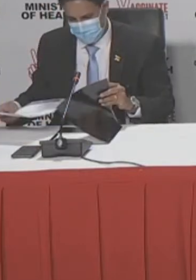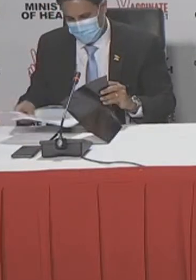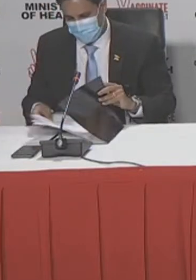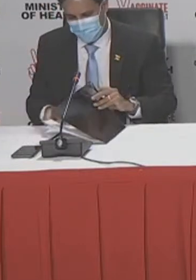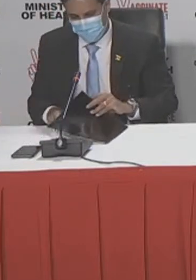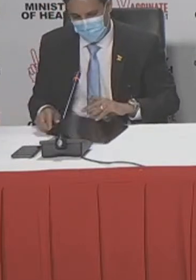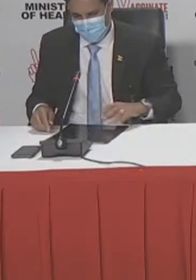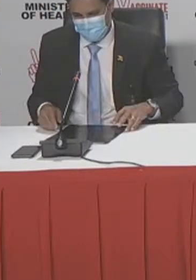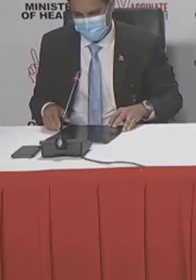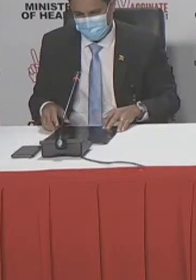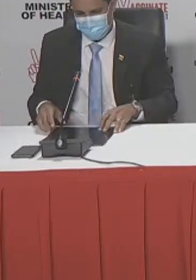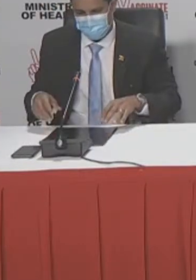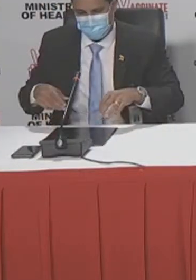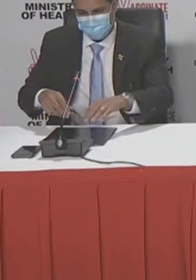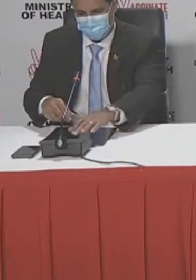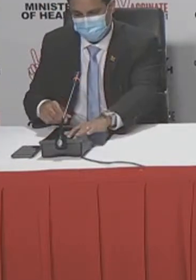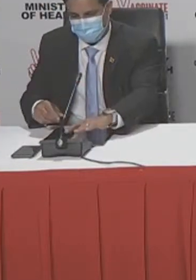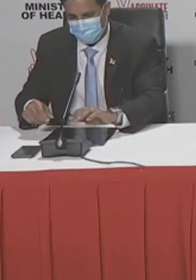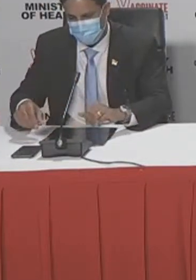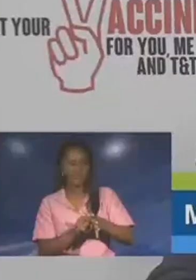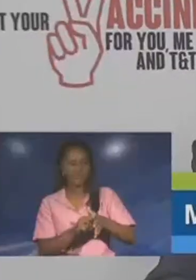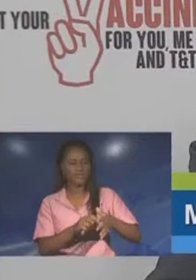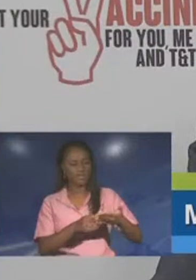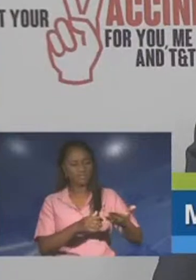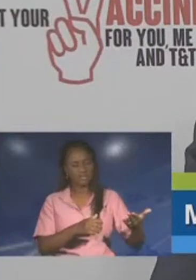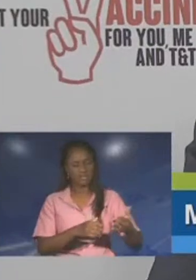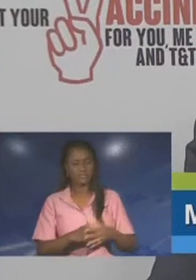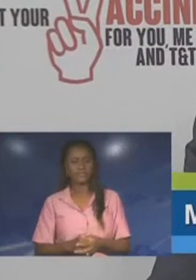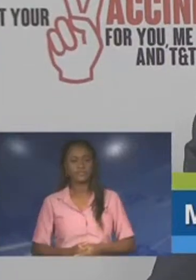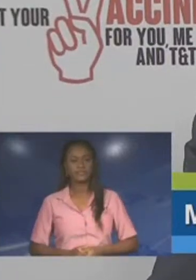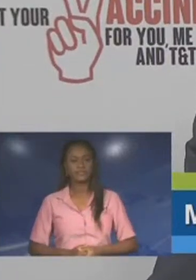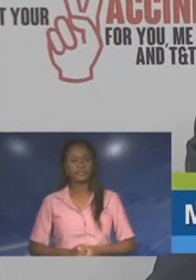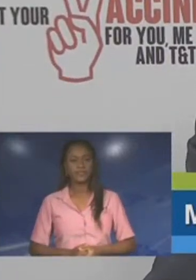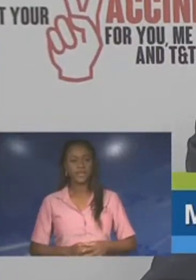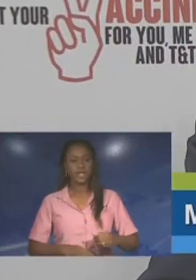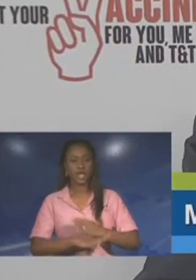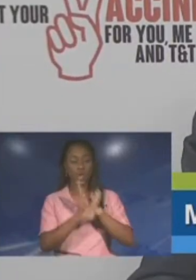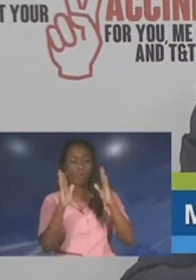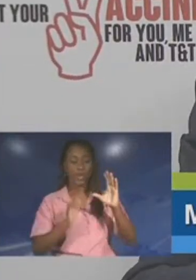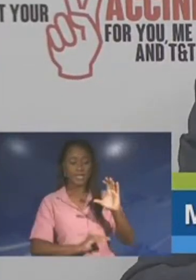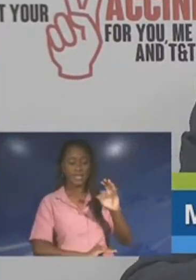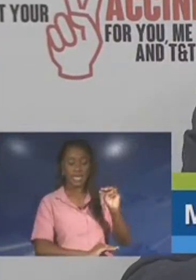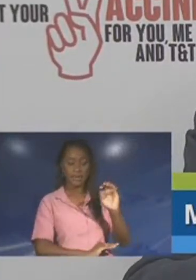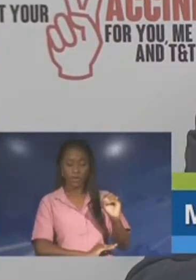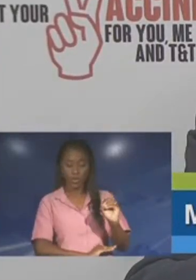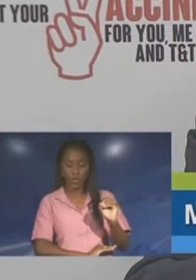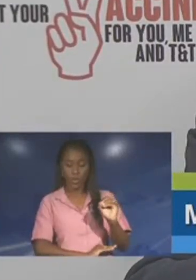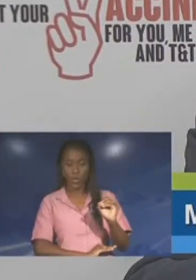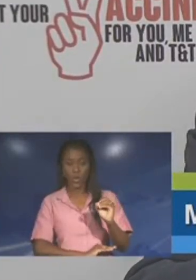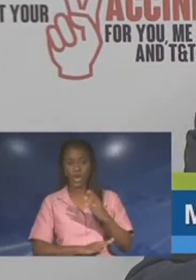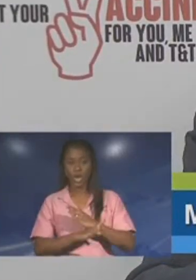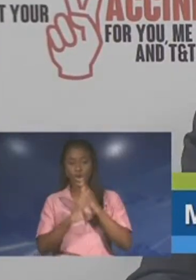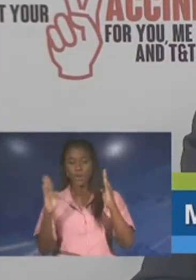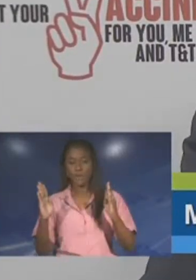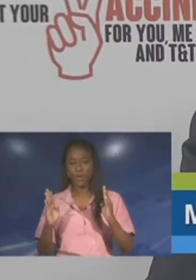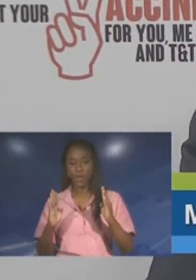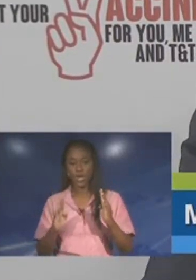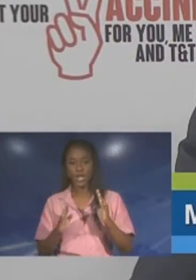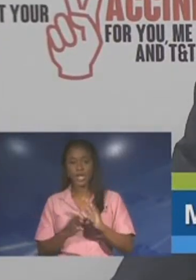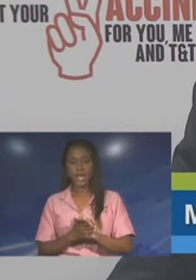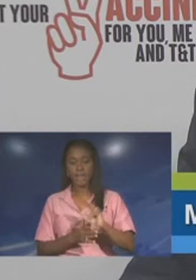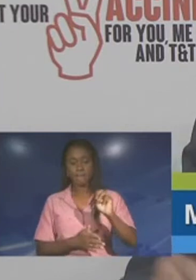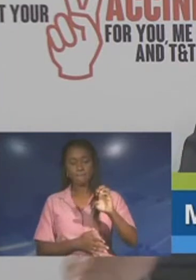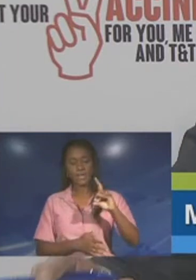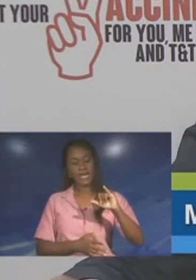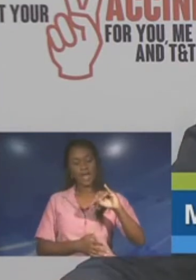update on other COVID-19 related matters. Minister. Thank you very much, Al. Good morning to the Chief Medical Officer and to our colleagues in the